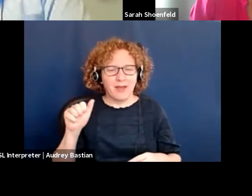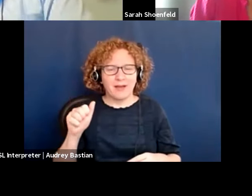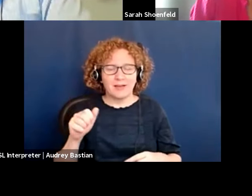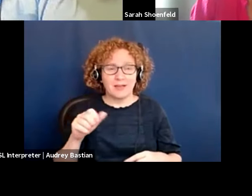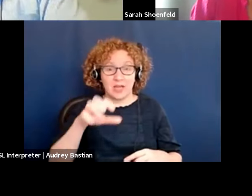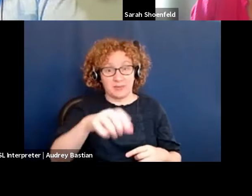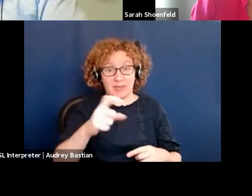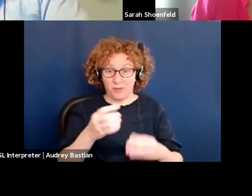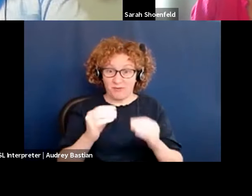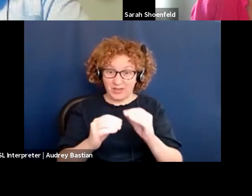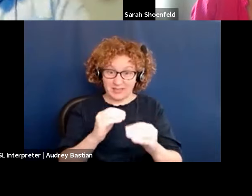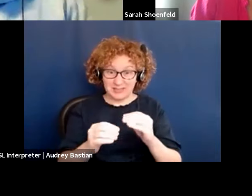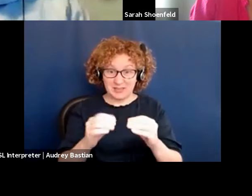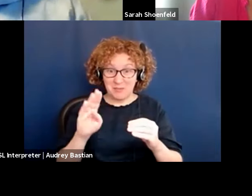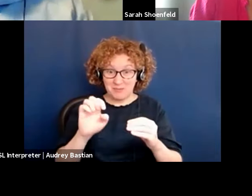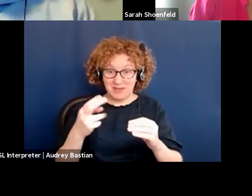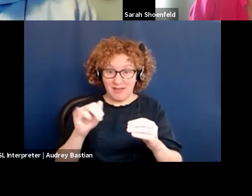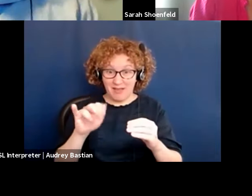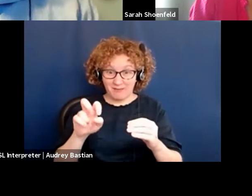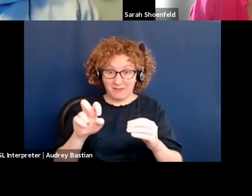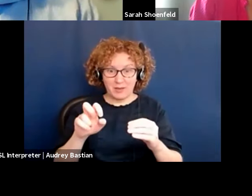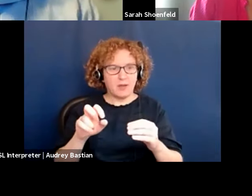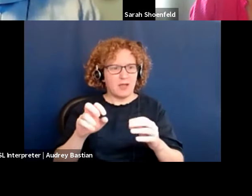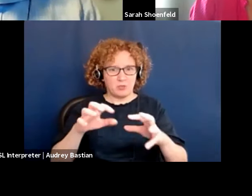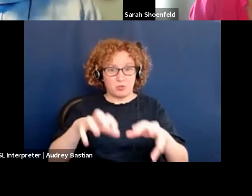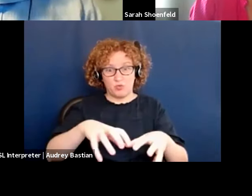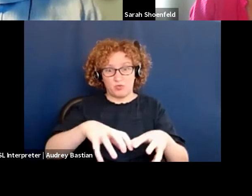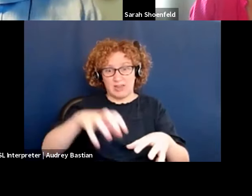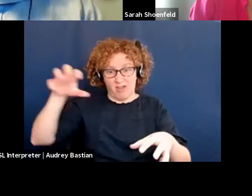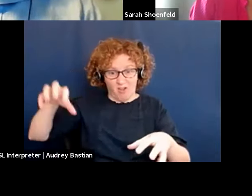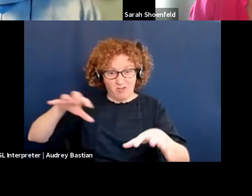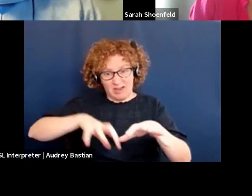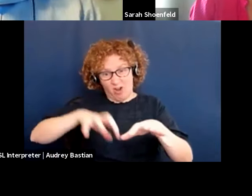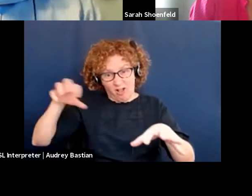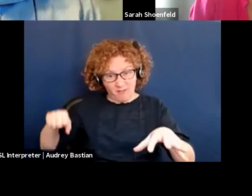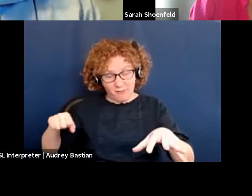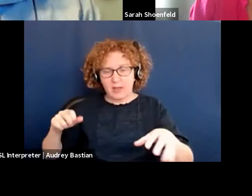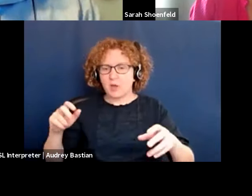people. And here in Silver Spring, we had